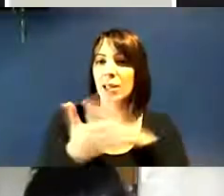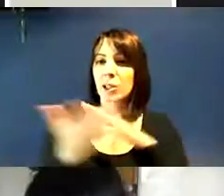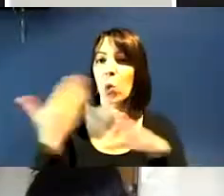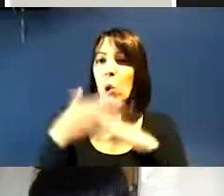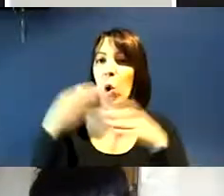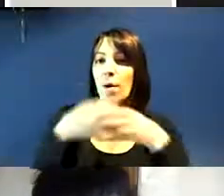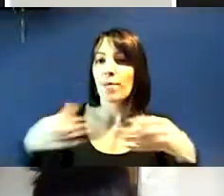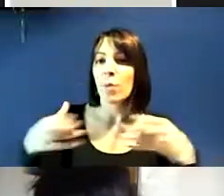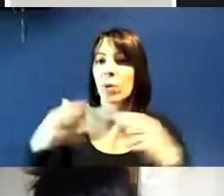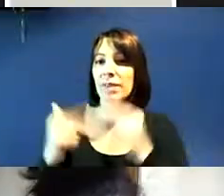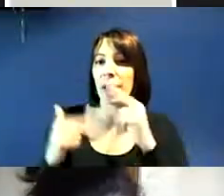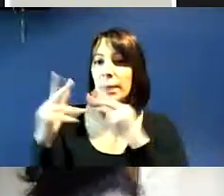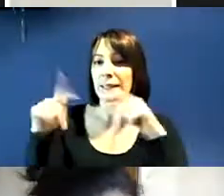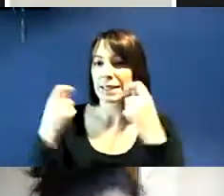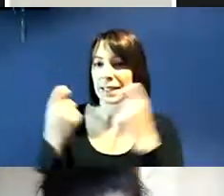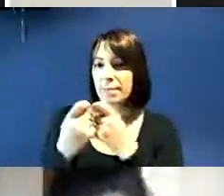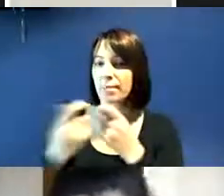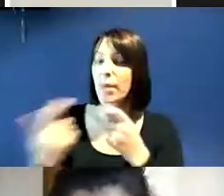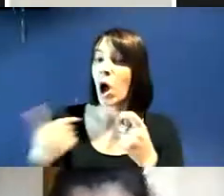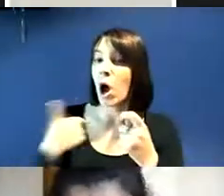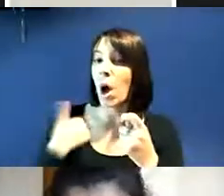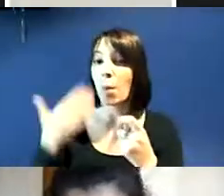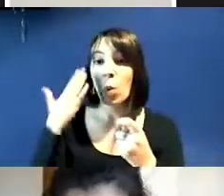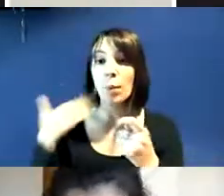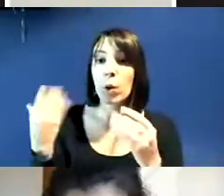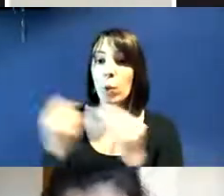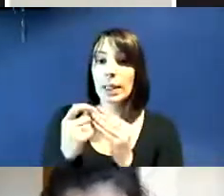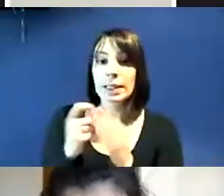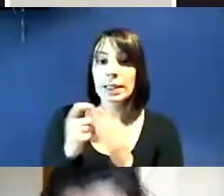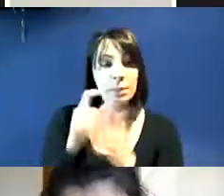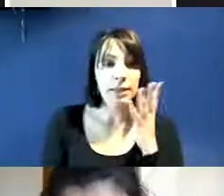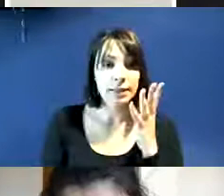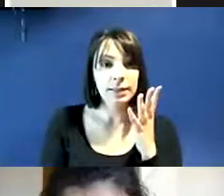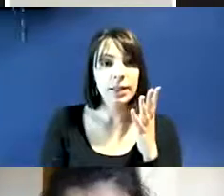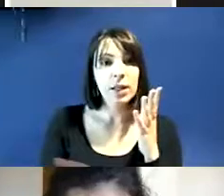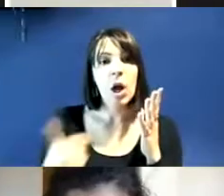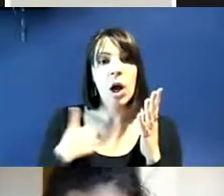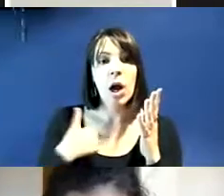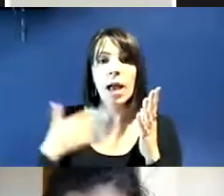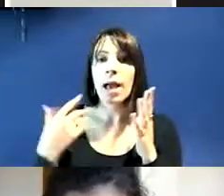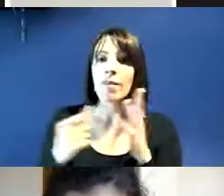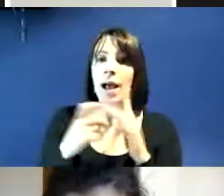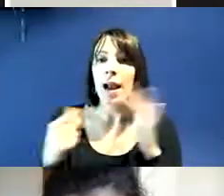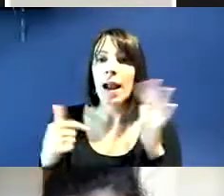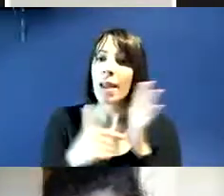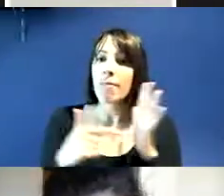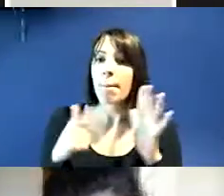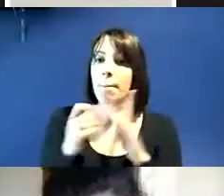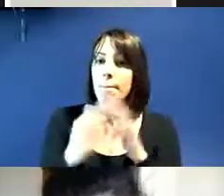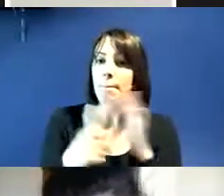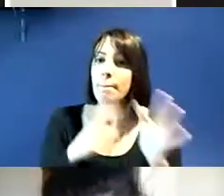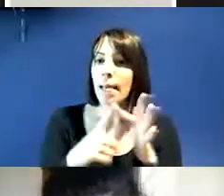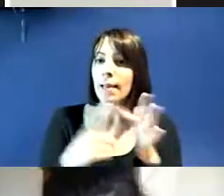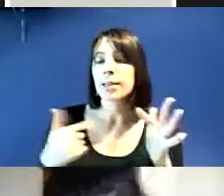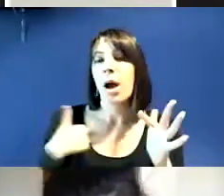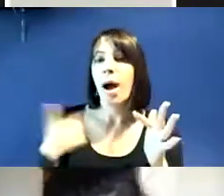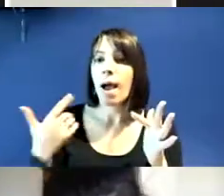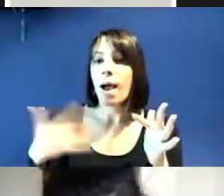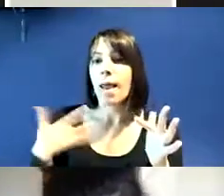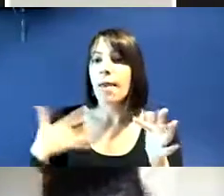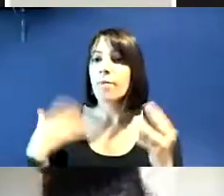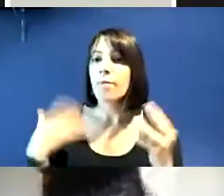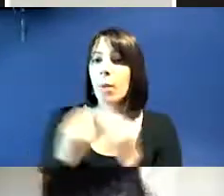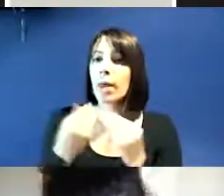disability. Having a bilateral cleft lip and palate, I've lived with the facial difference and had difficulty